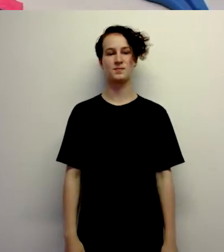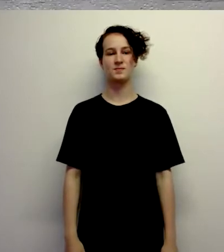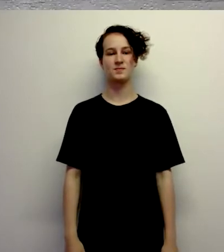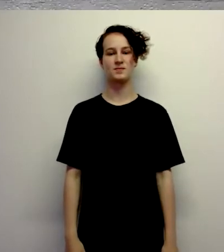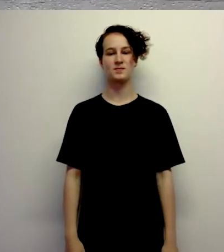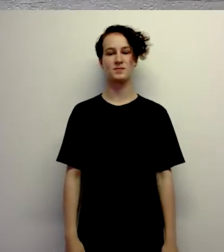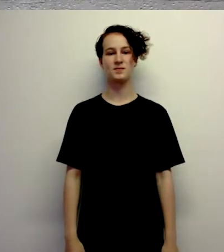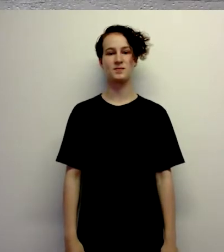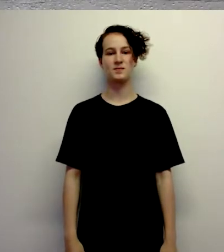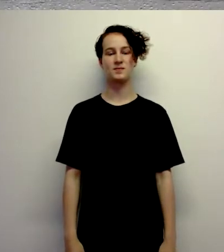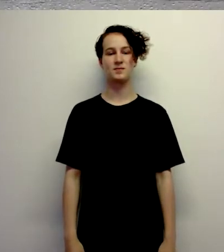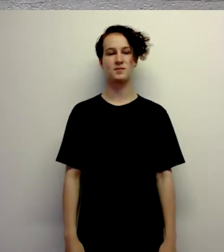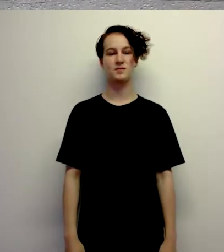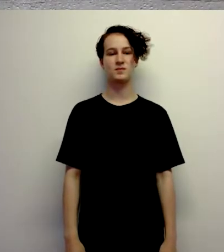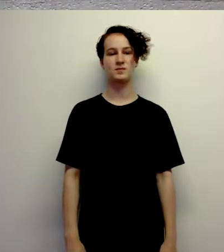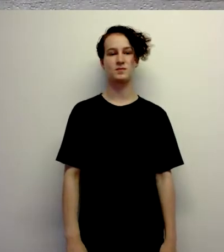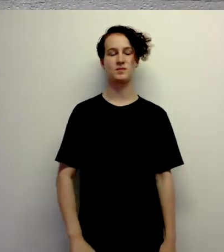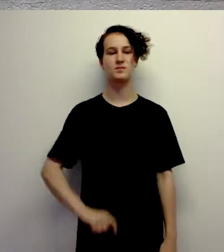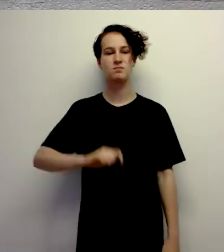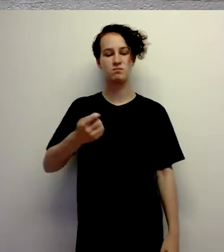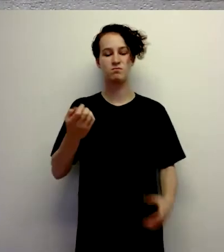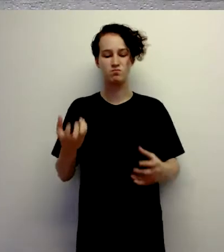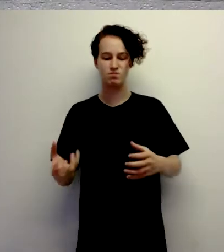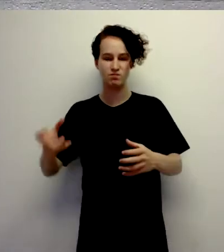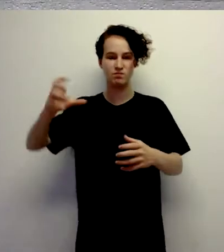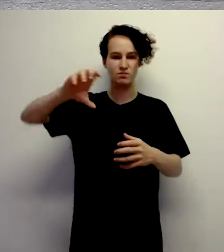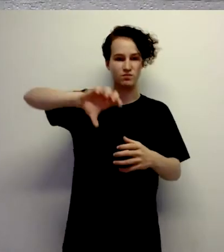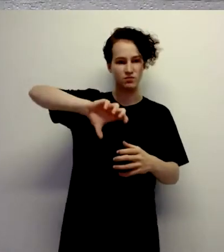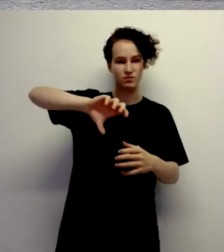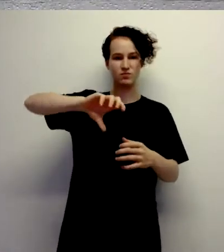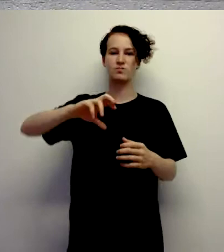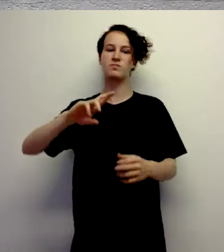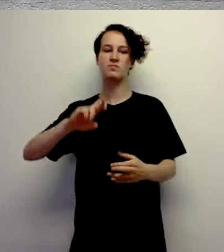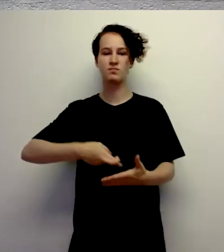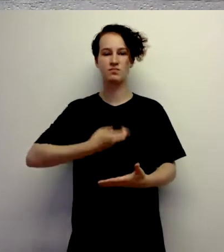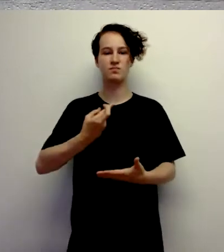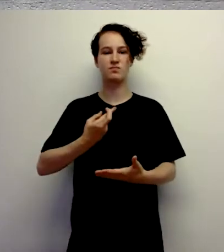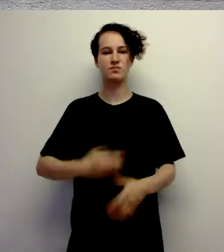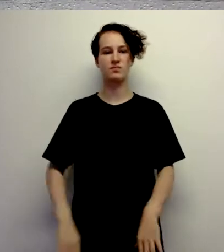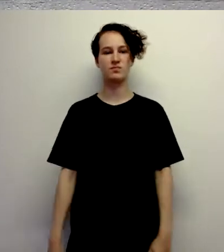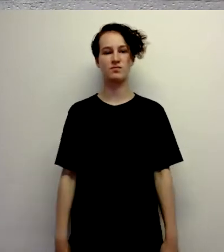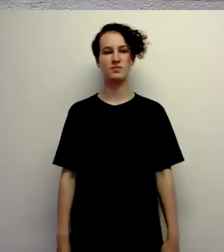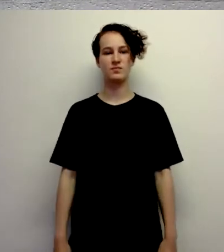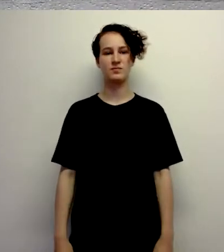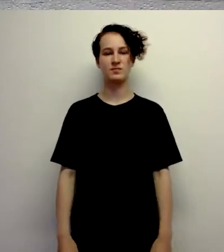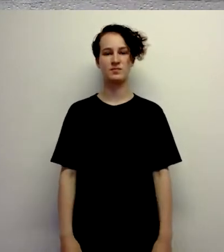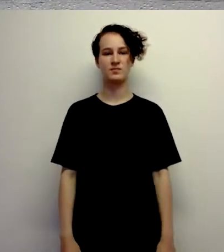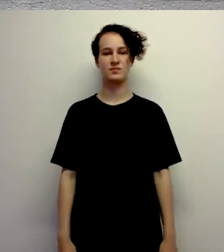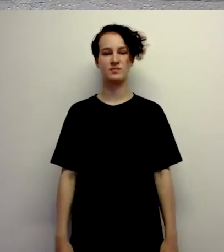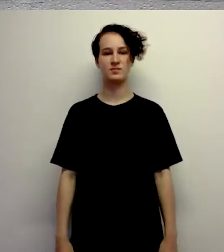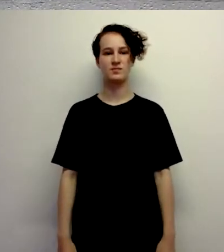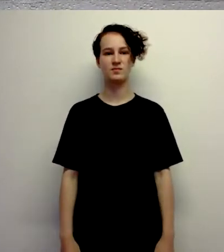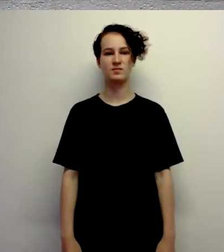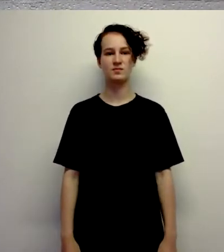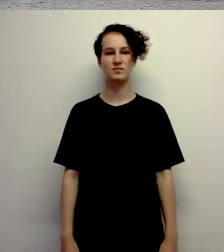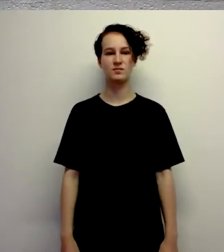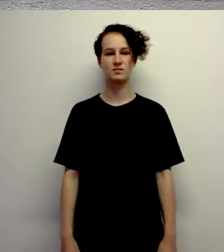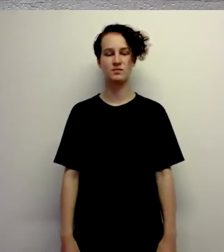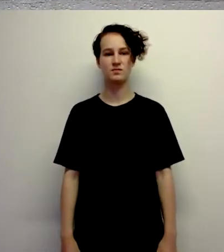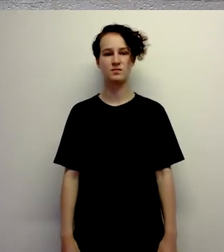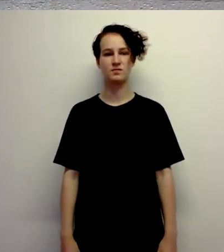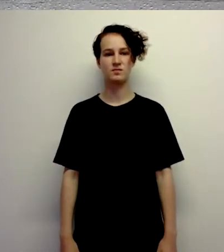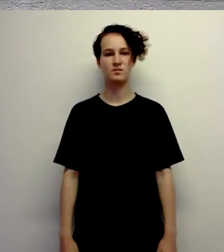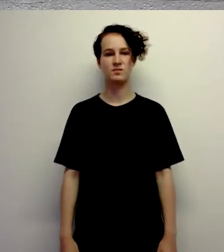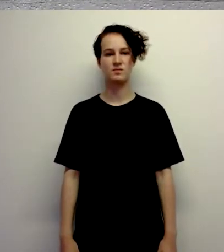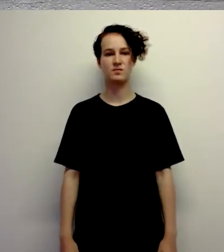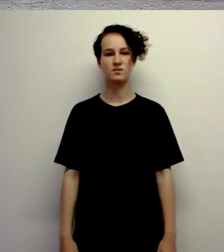Like that. Then you're gonna pour the rice in. So get your rice. Whole grain is much more healthy, but it really doesn't